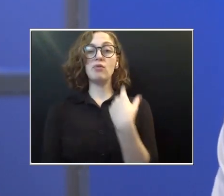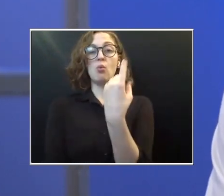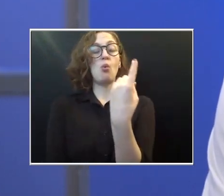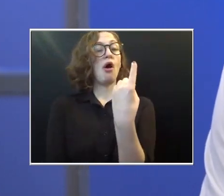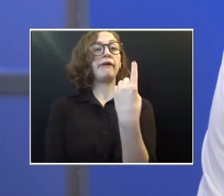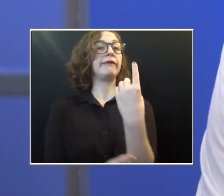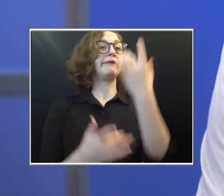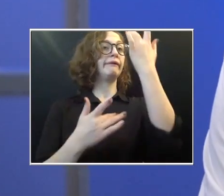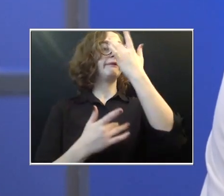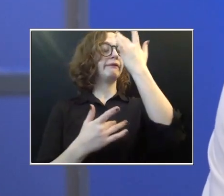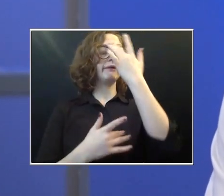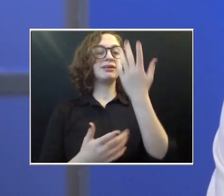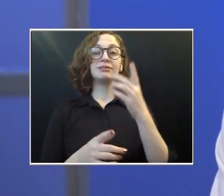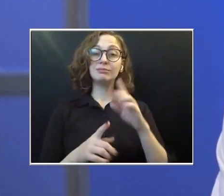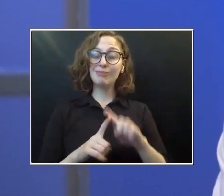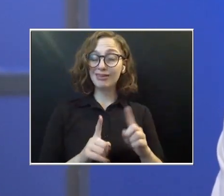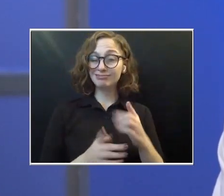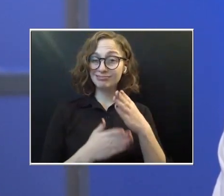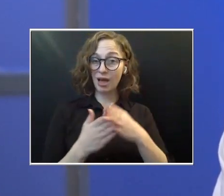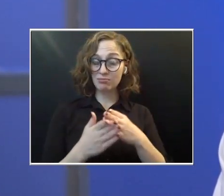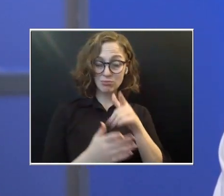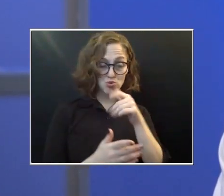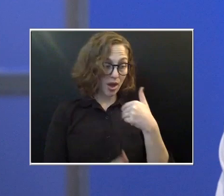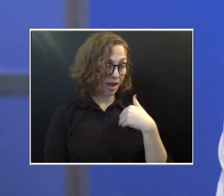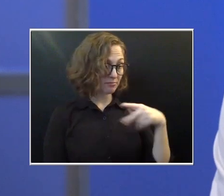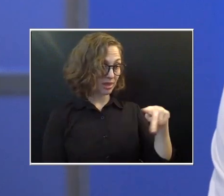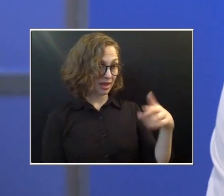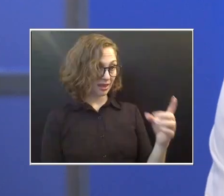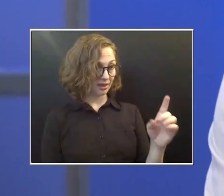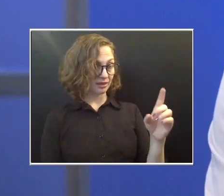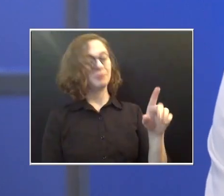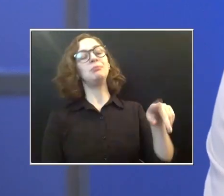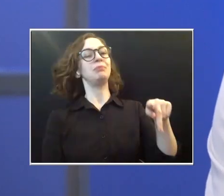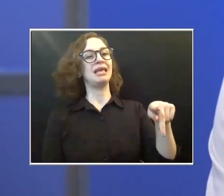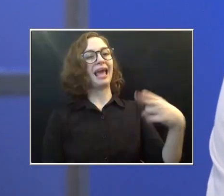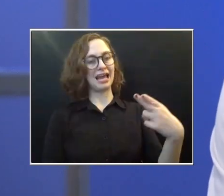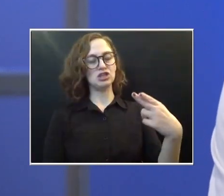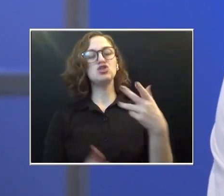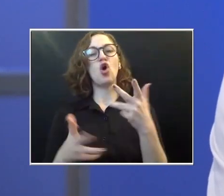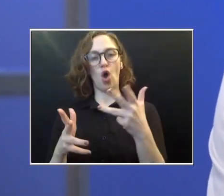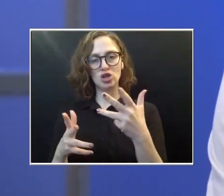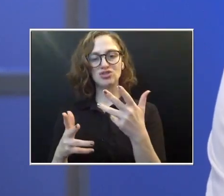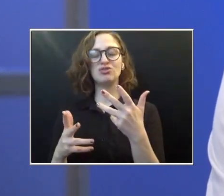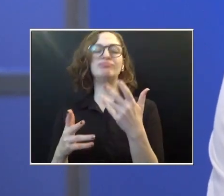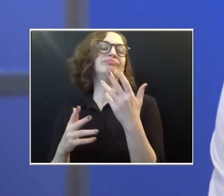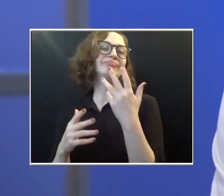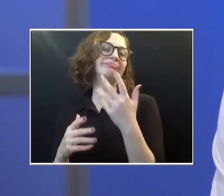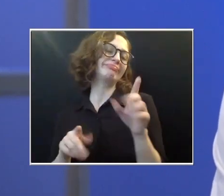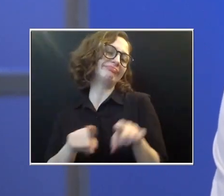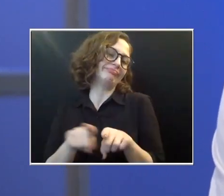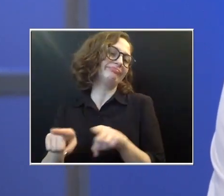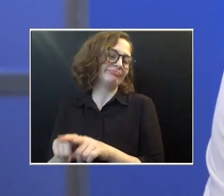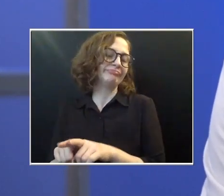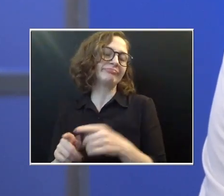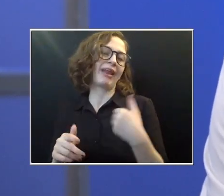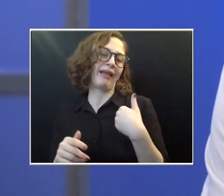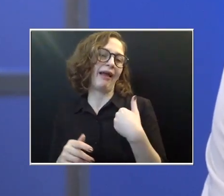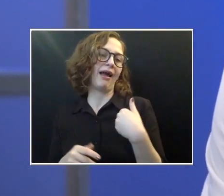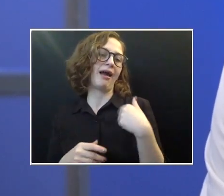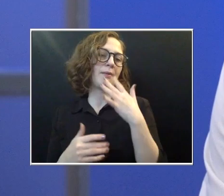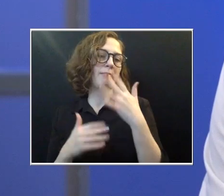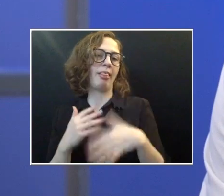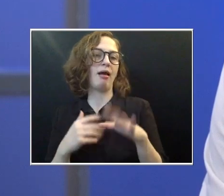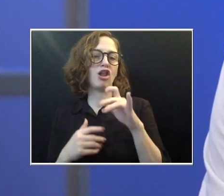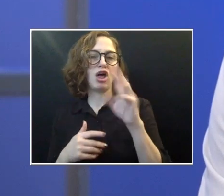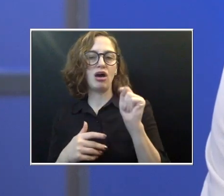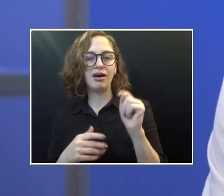also have had other issues. Yep. And so trying to understand to make sure you've identified the main cause, but also all the contributing causes, and there can be a lot of overlap,